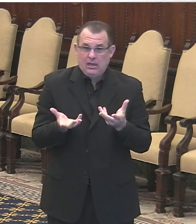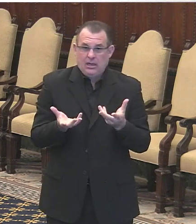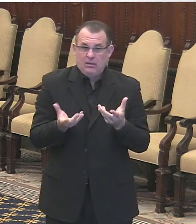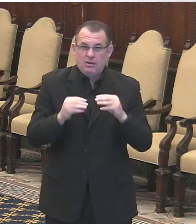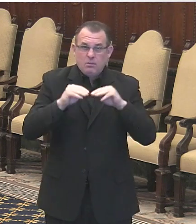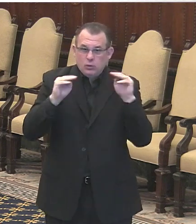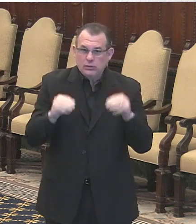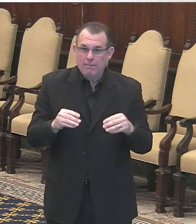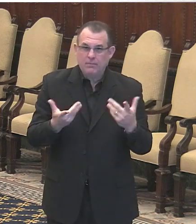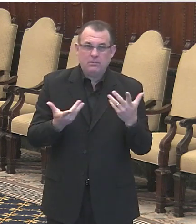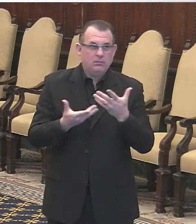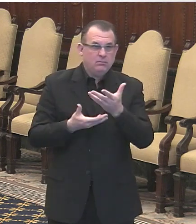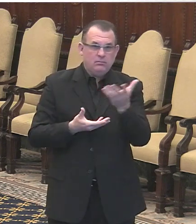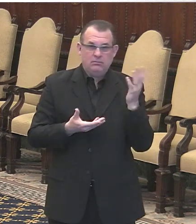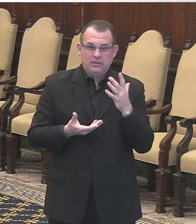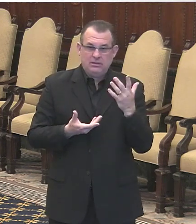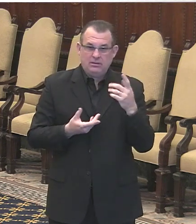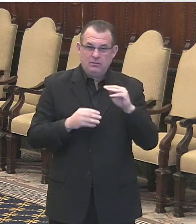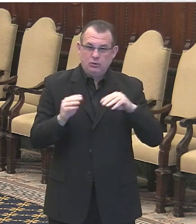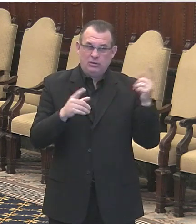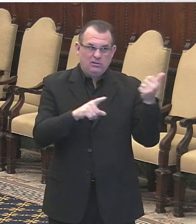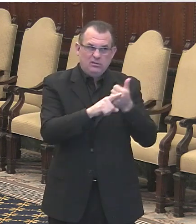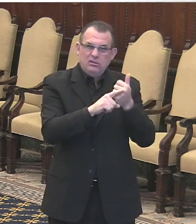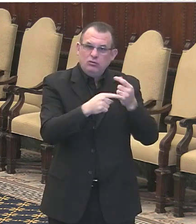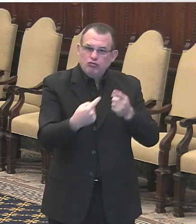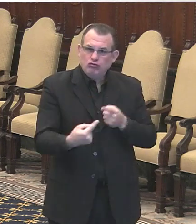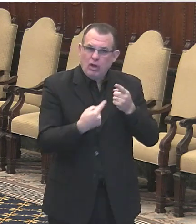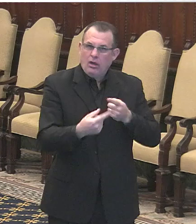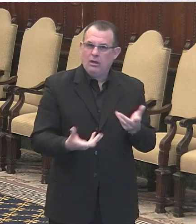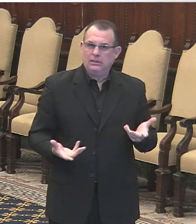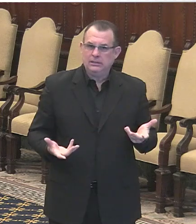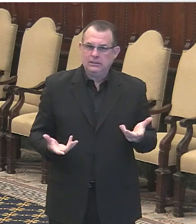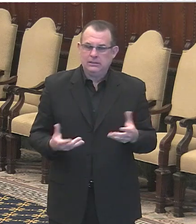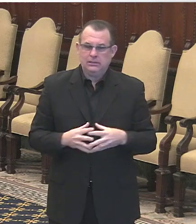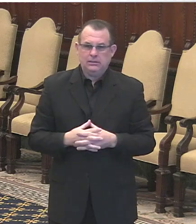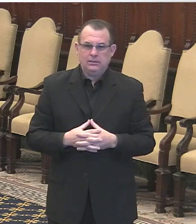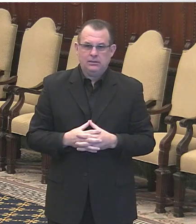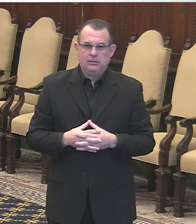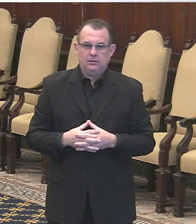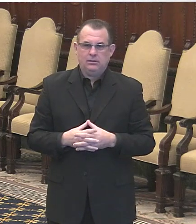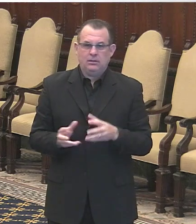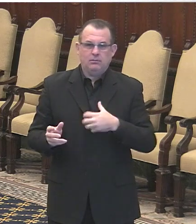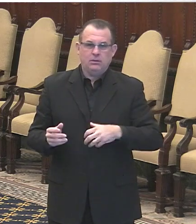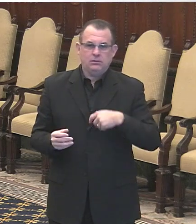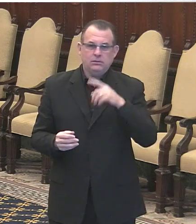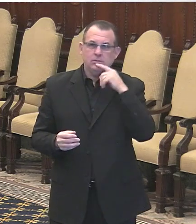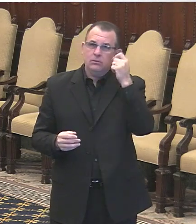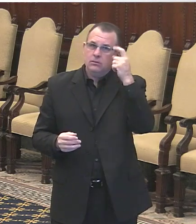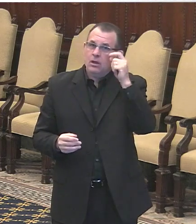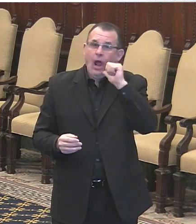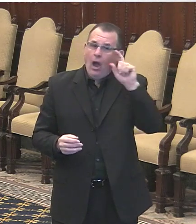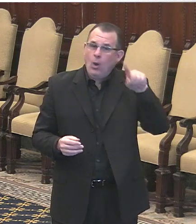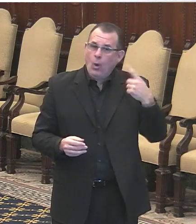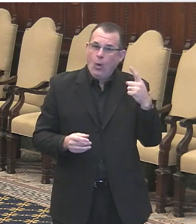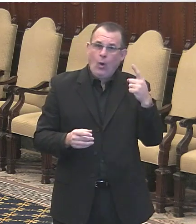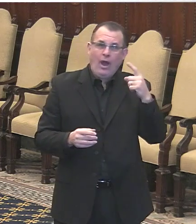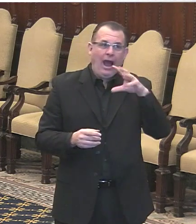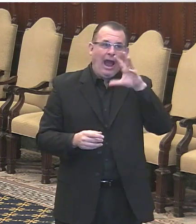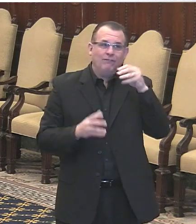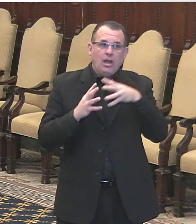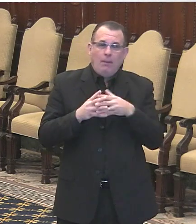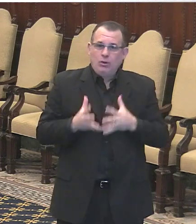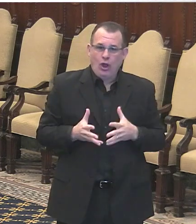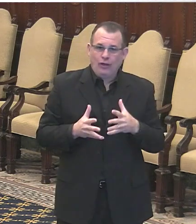that's had problems in the past in terms of staying open? Well, not just the African American Museum, but just about every institution like that